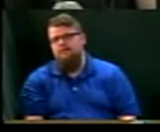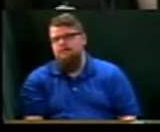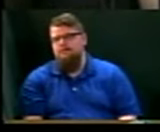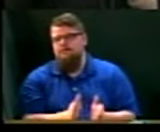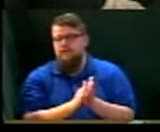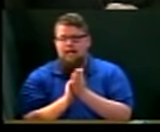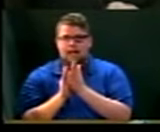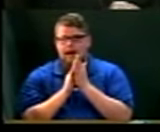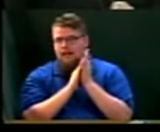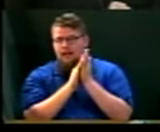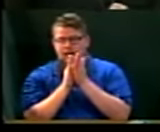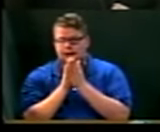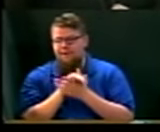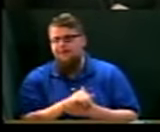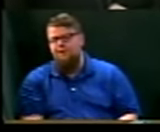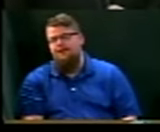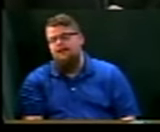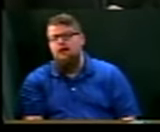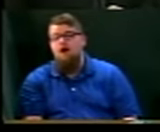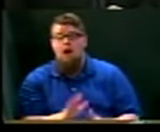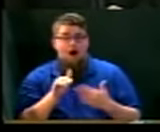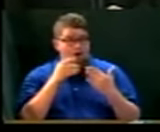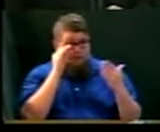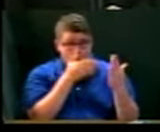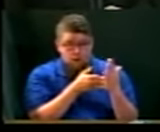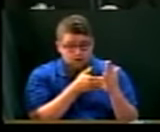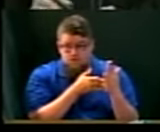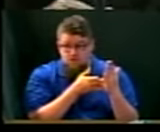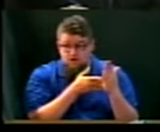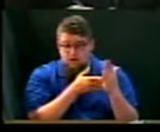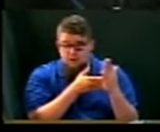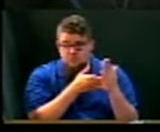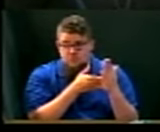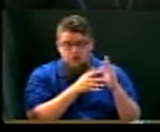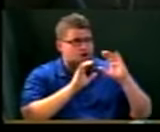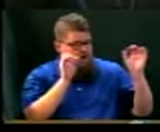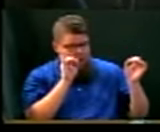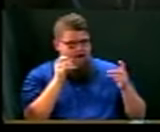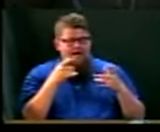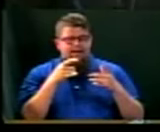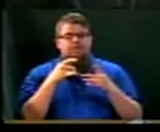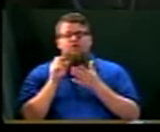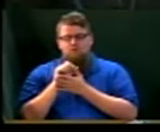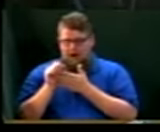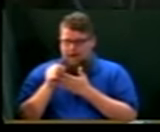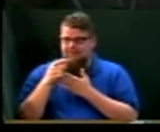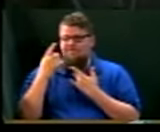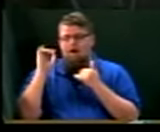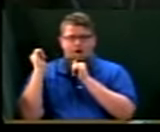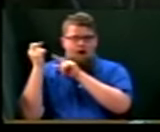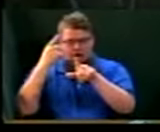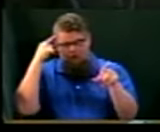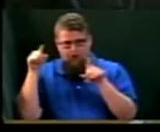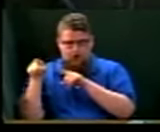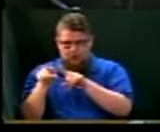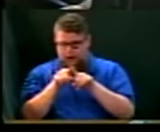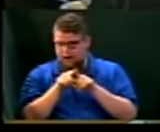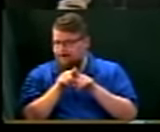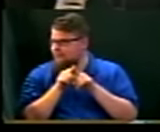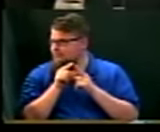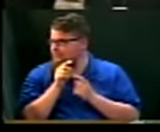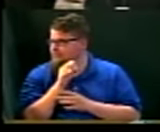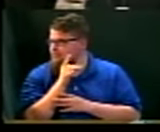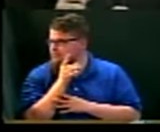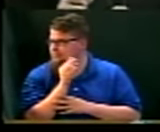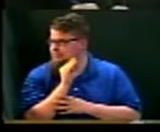sorry. All opposed? No. No, I'm sorry, not unanimously. Ms. Fugit voted no. May I